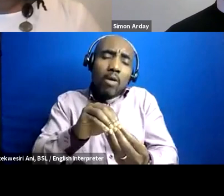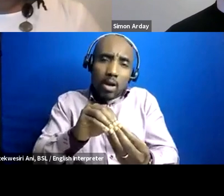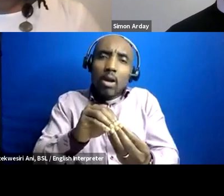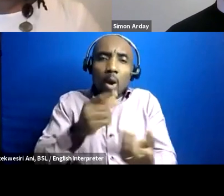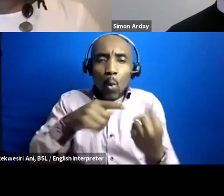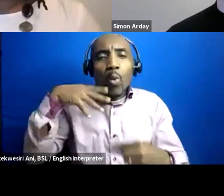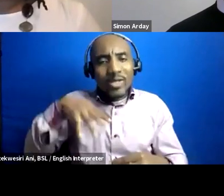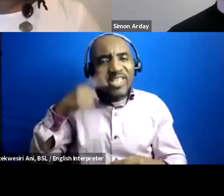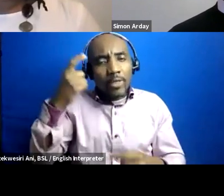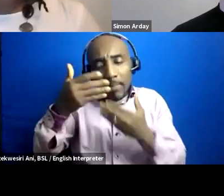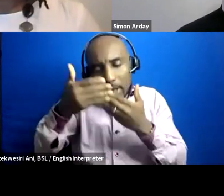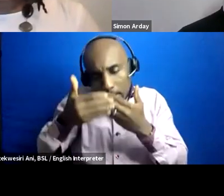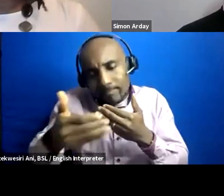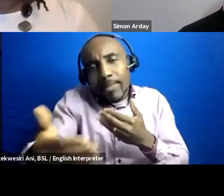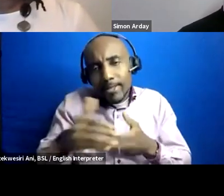to consider going forward.